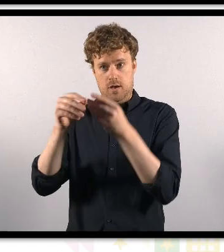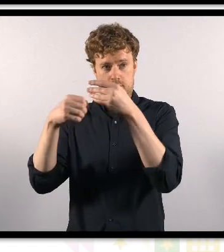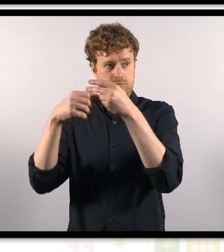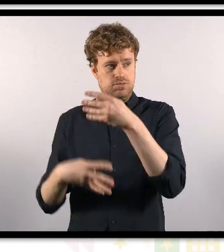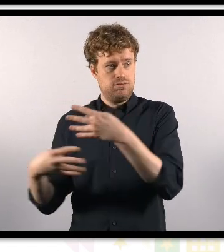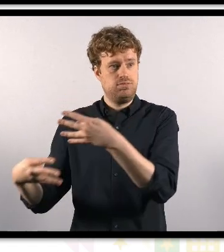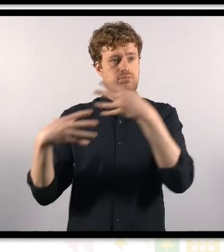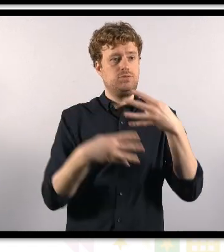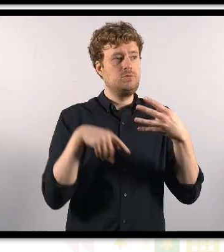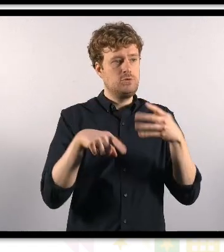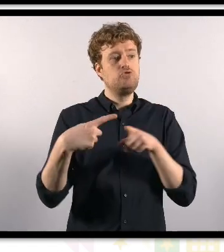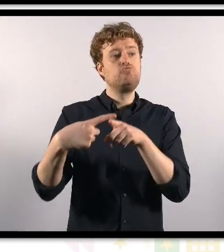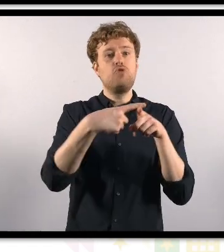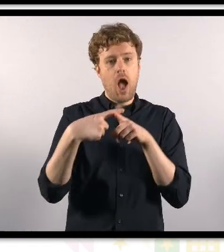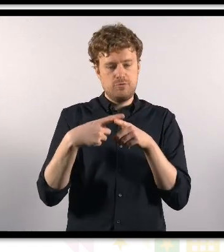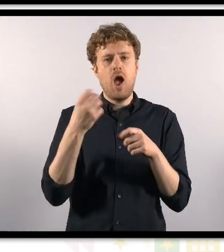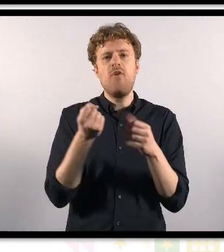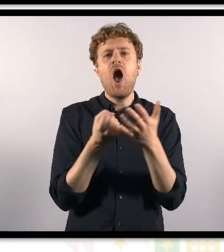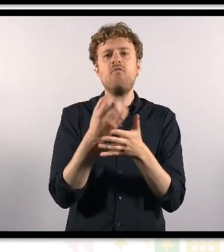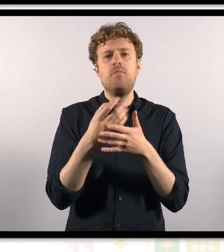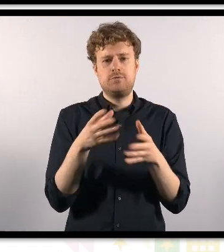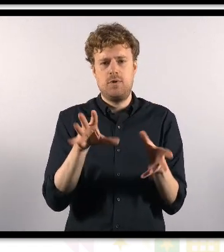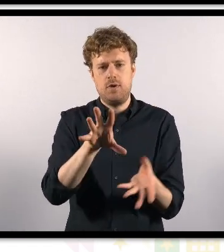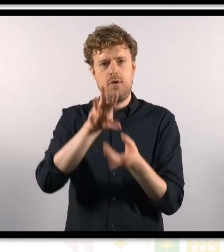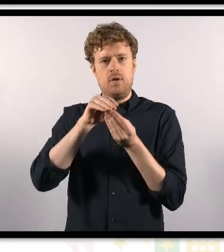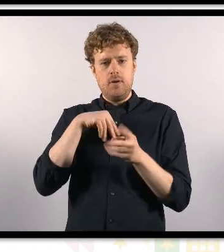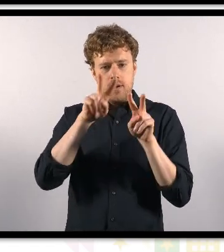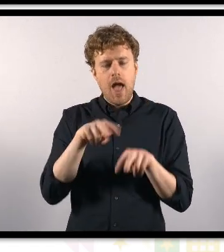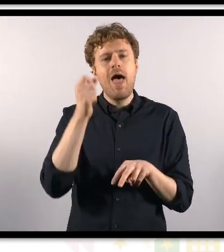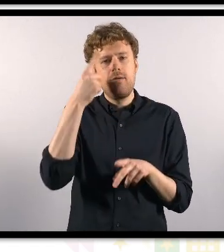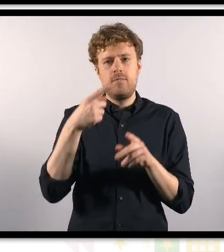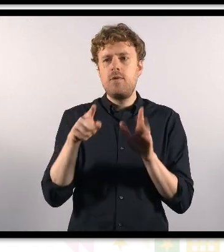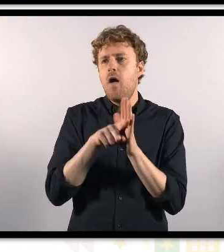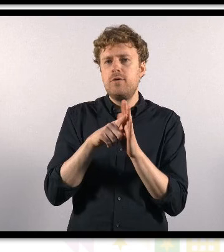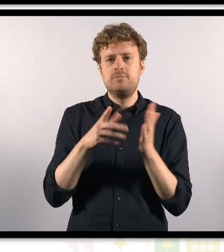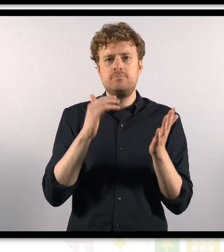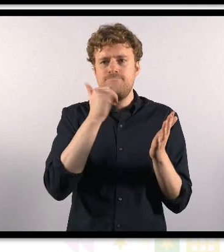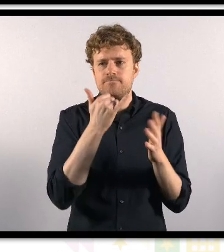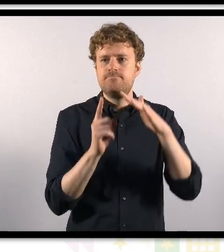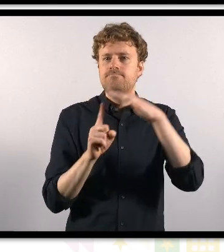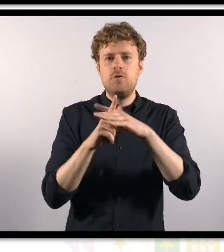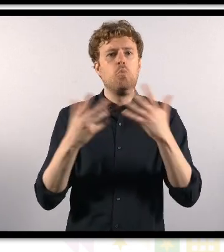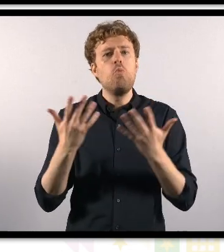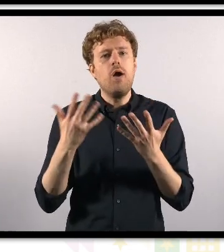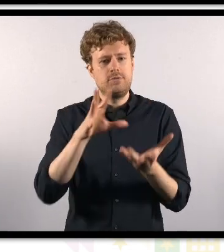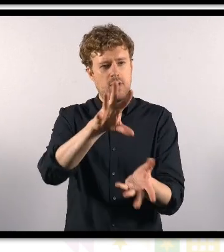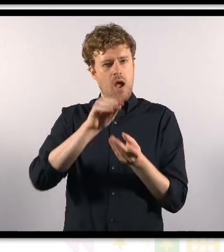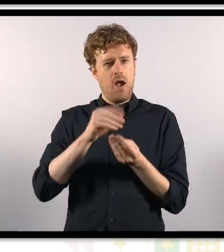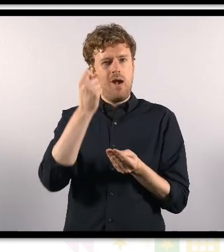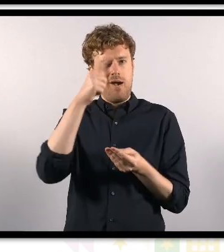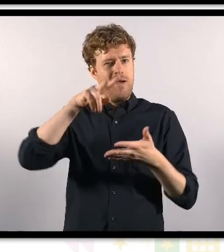an issue where there was a slowdown in database queries with roughly 1,300 spans within